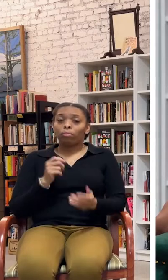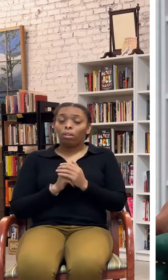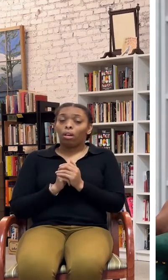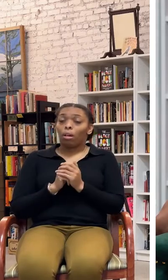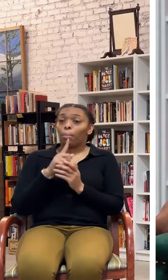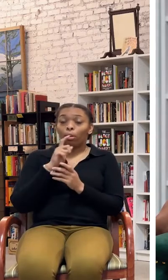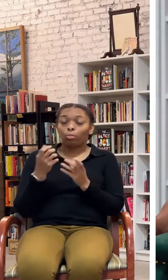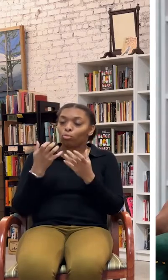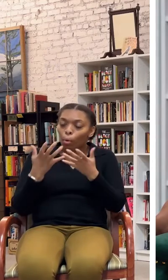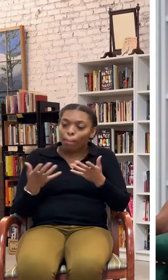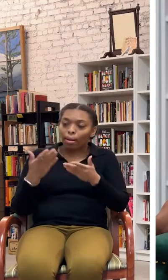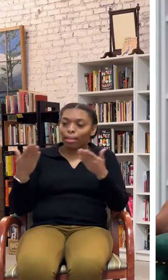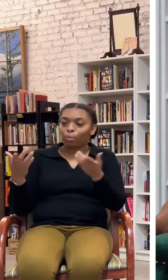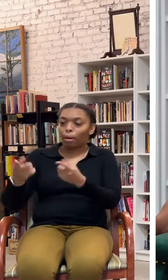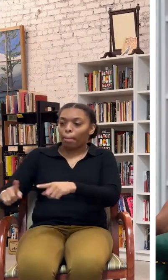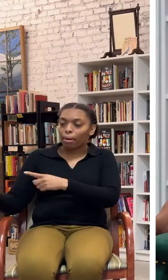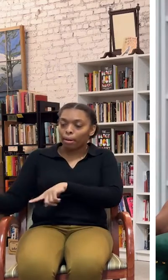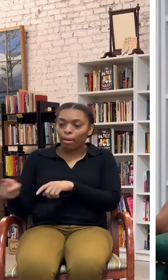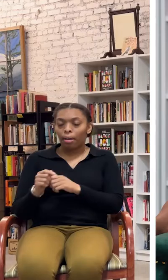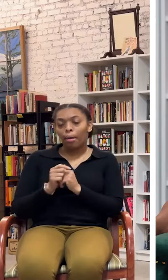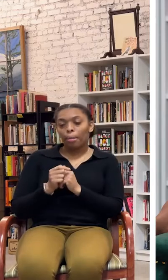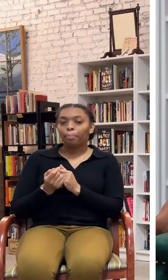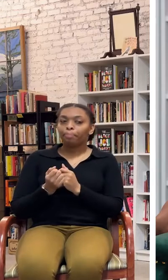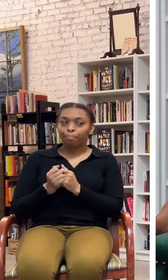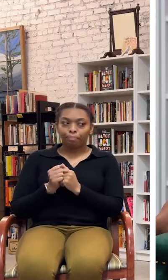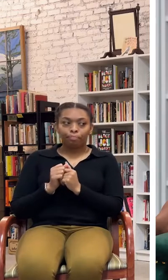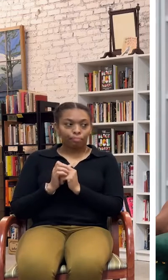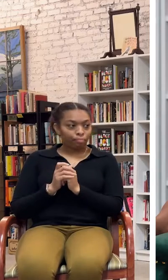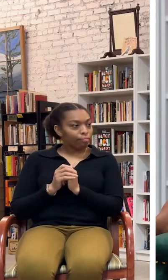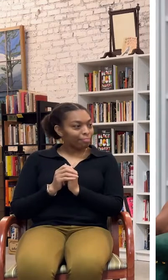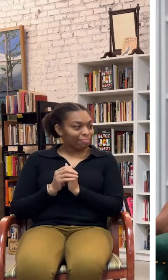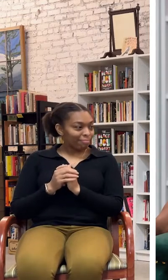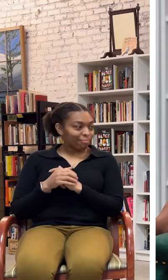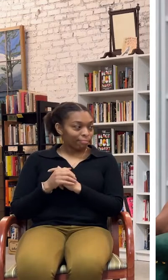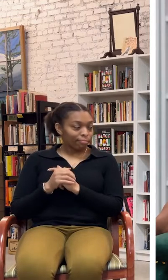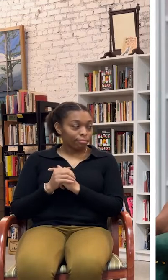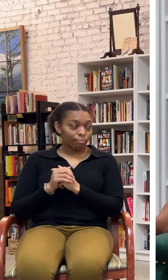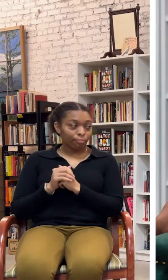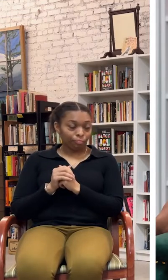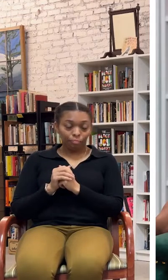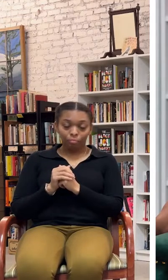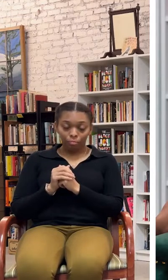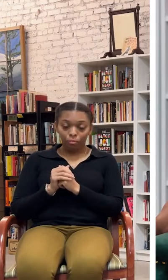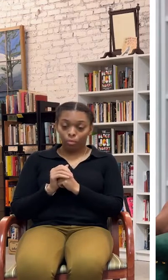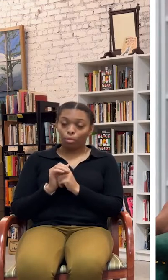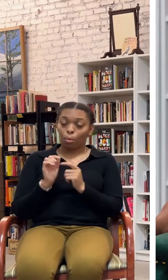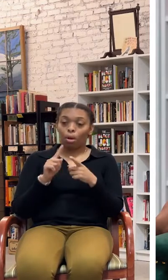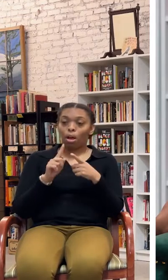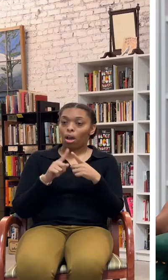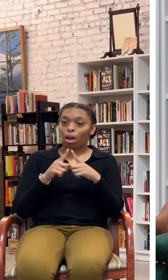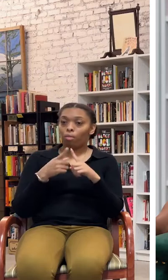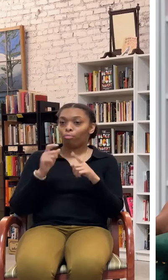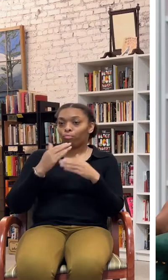Because so much was happening during those couple of years. That the practice, where it comes from, one is gratitude. A lot